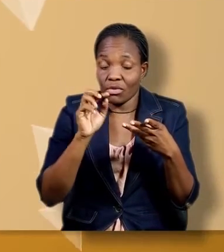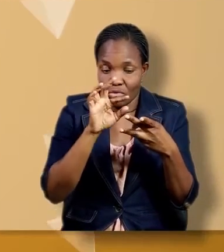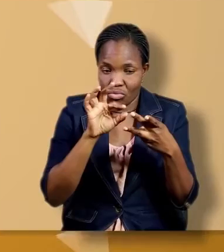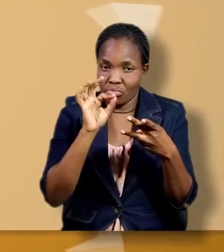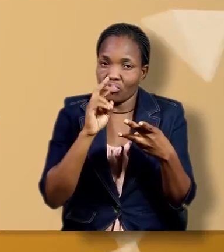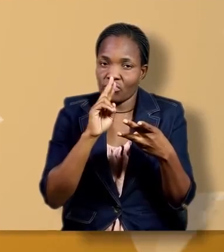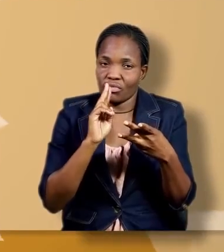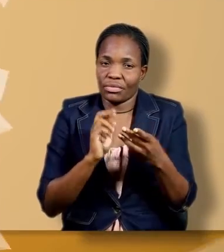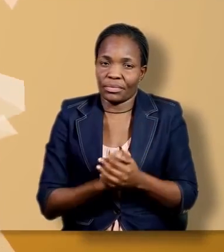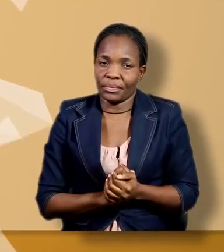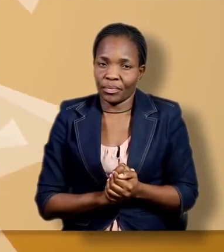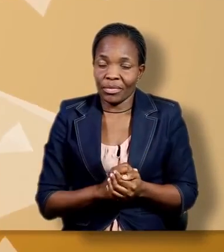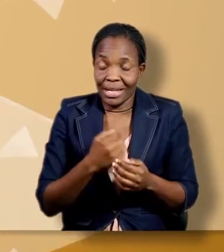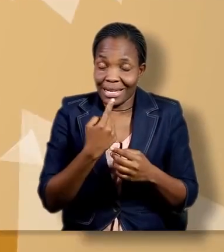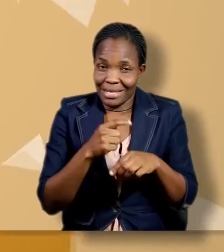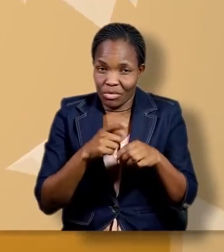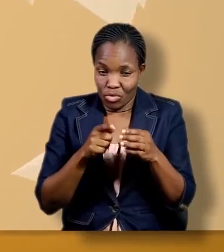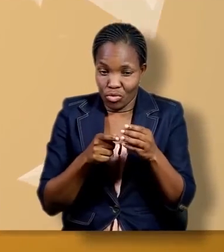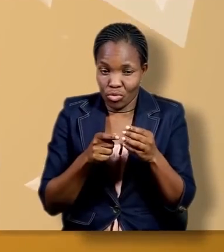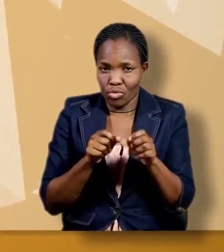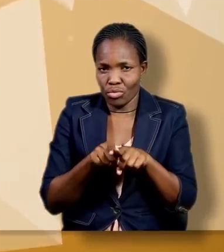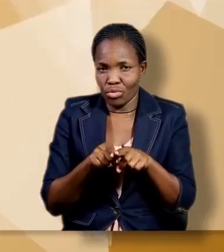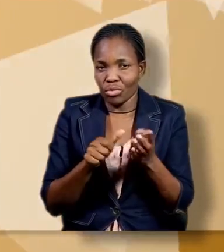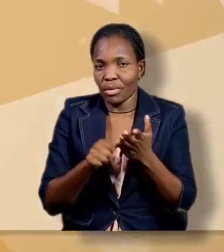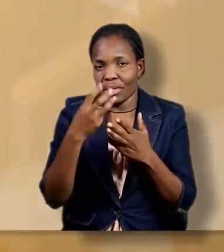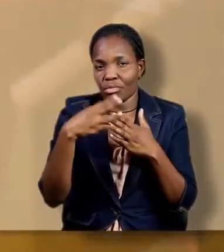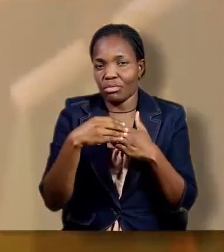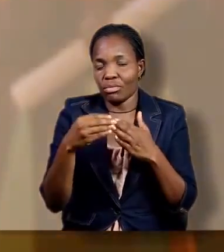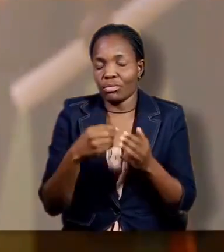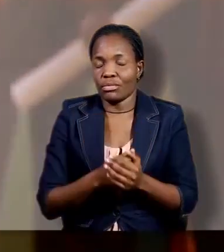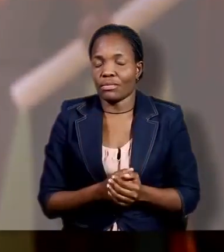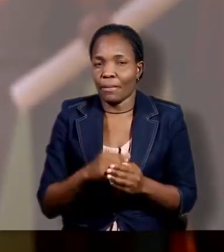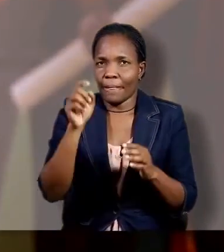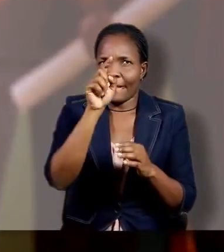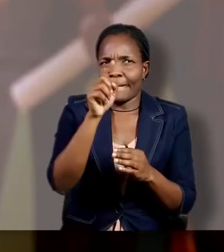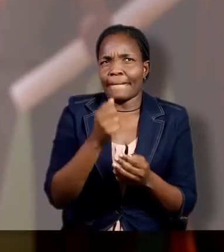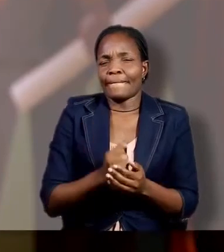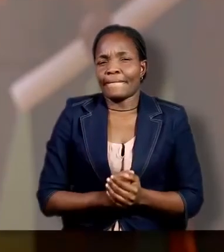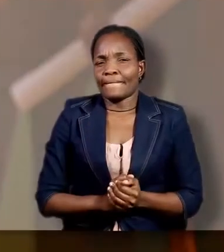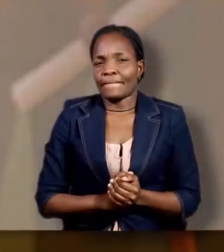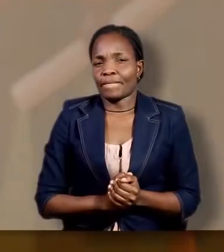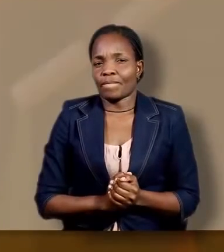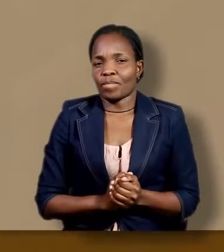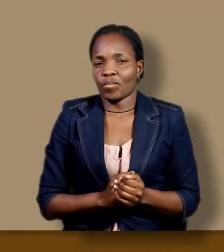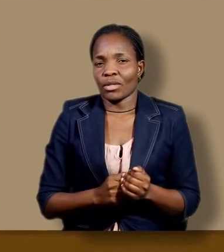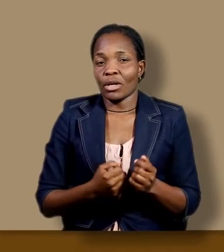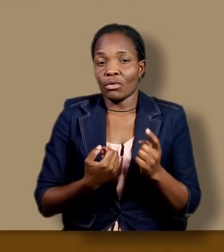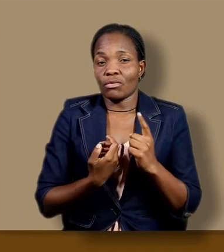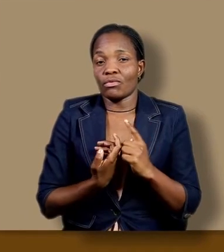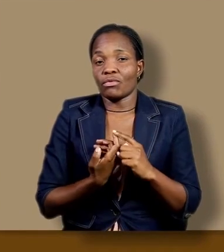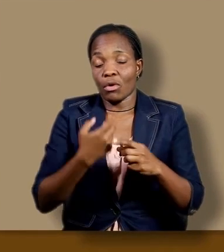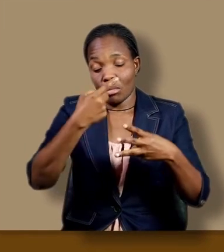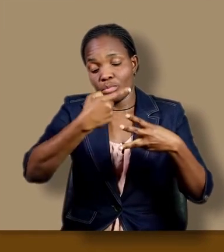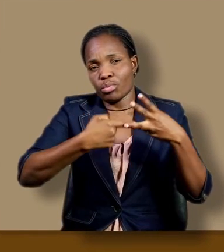A, B, or C for the answer you choose as correct. Each SMS costs $3 Namibian. Here